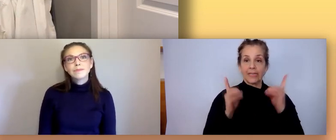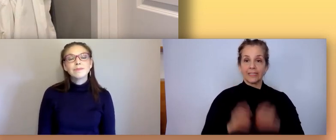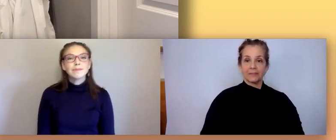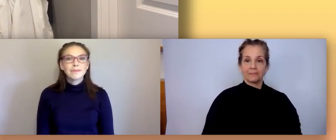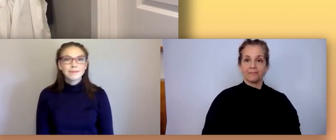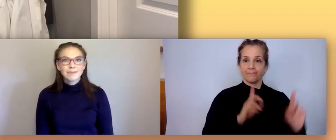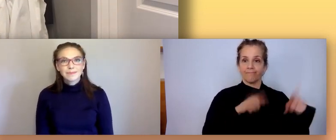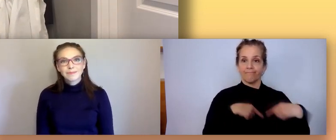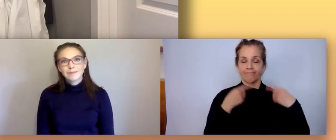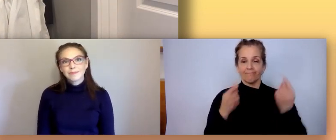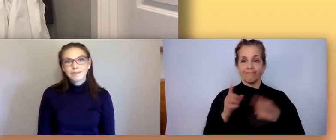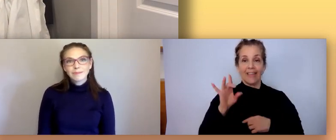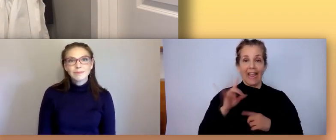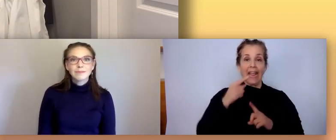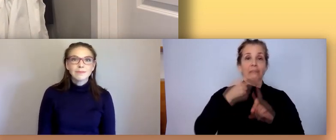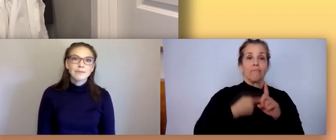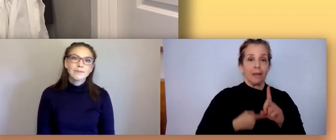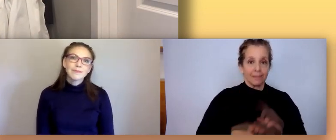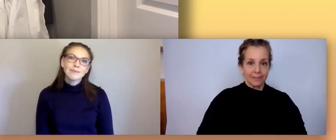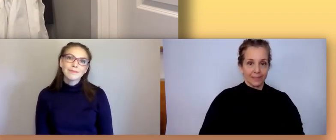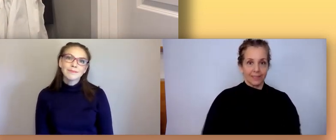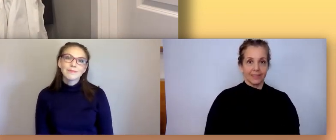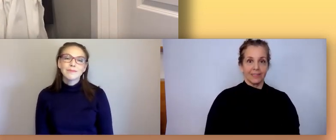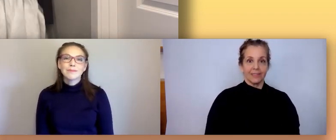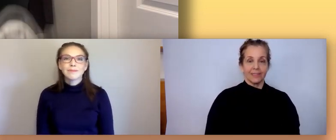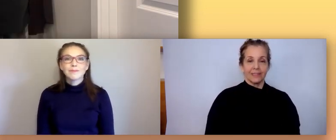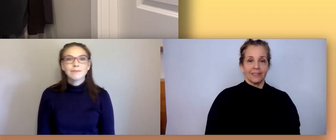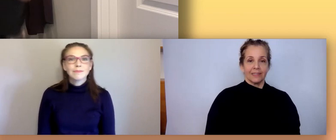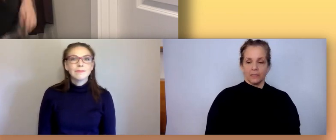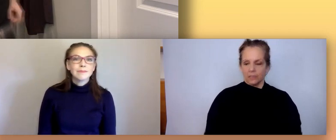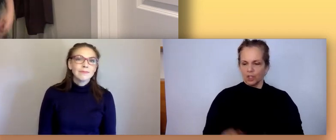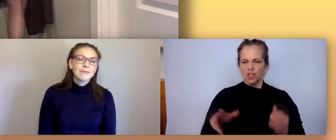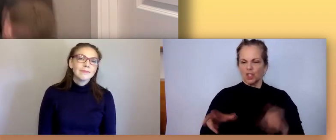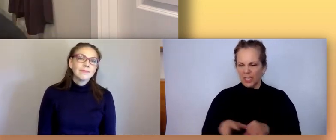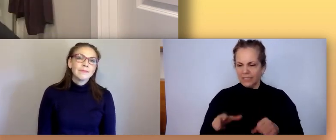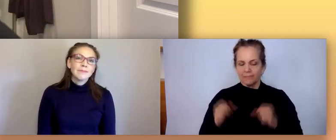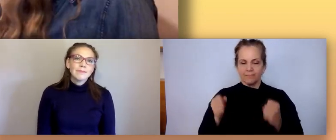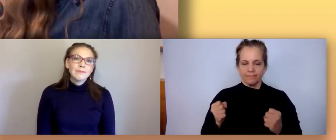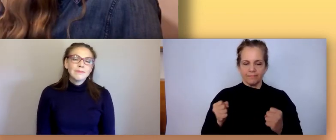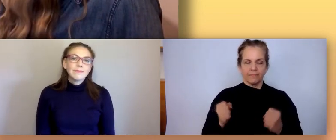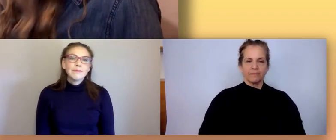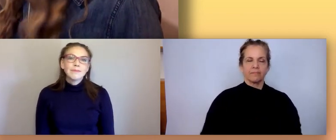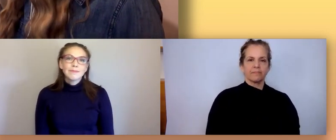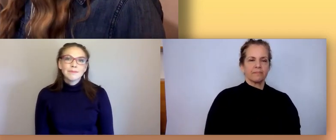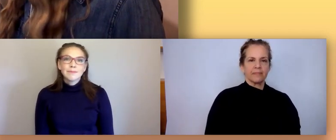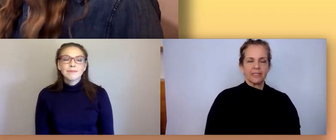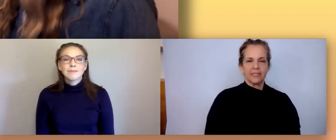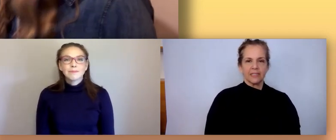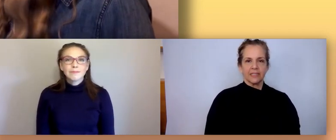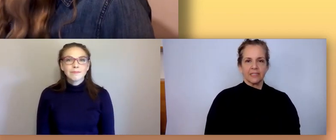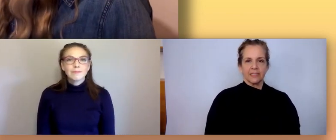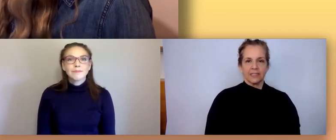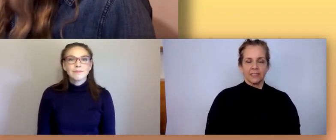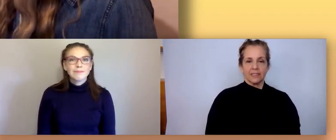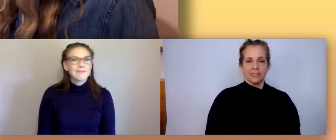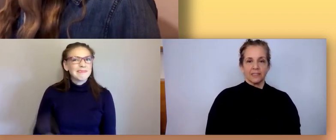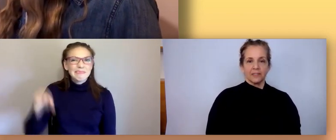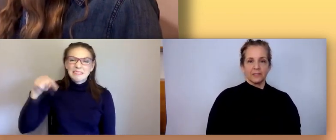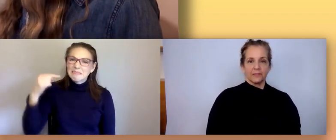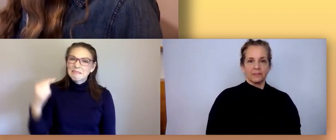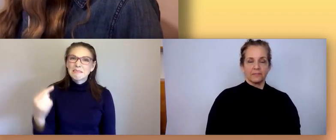First date, 8 months. Shit, wait. This